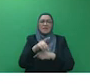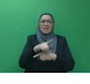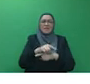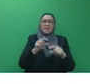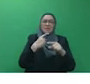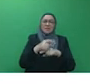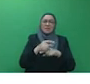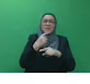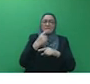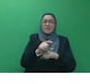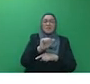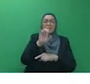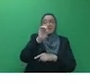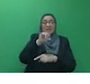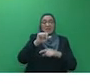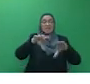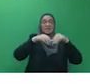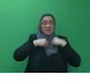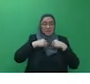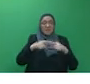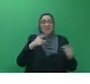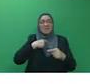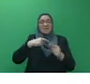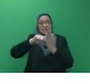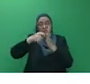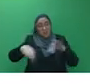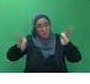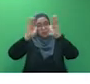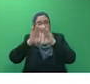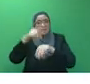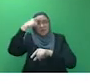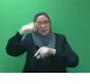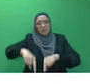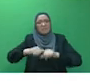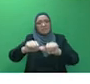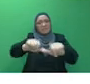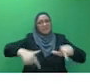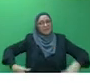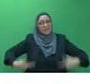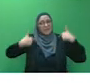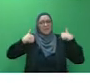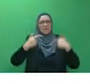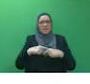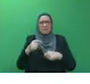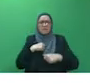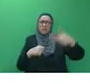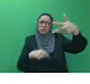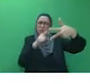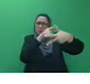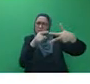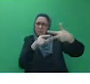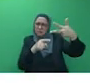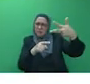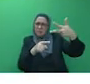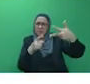this session as adaptability the key to survival and i think you brought up two points to dato sri wong chun wai